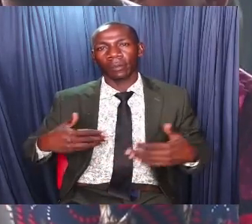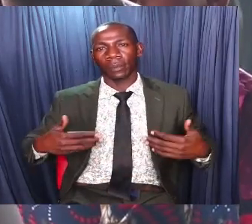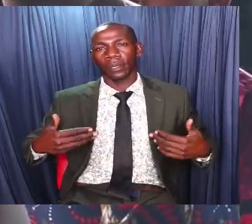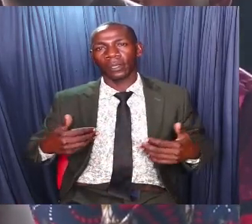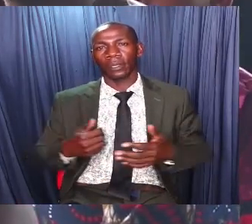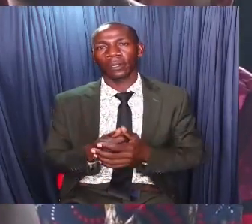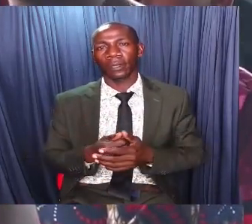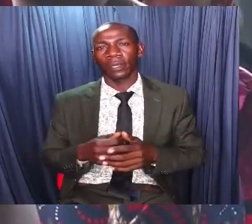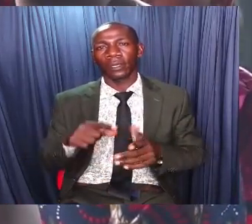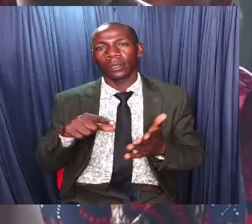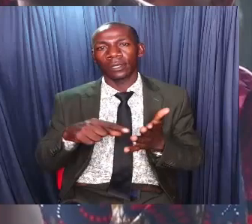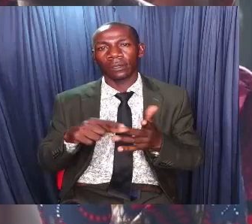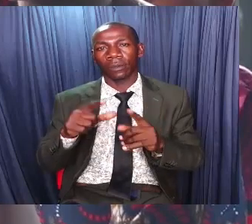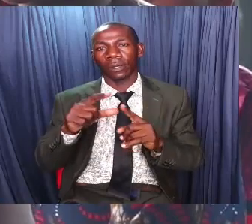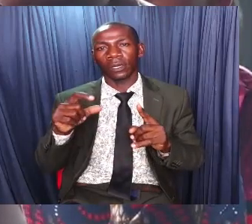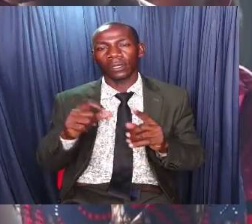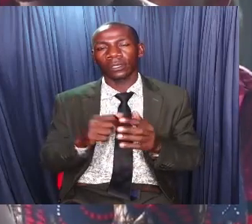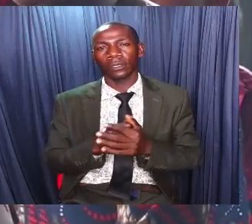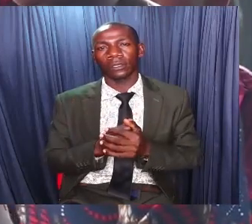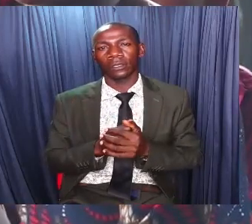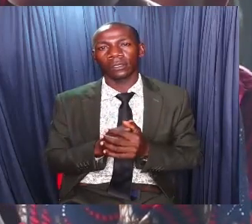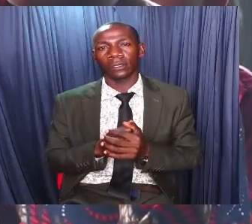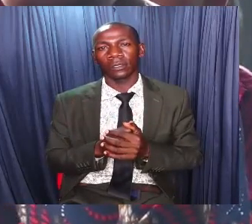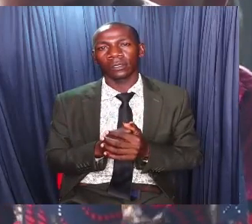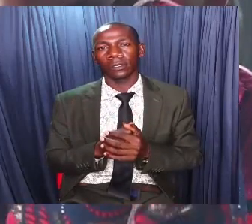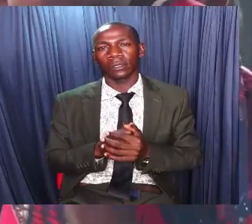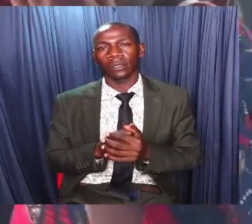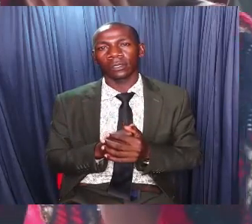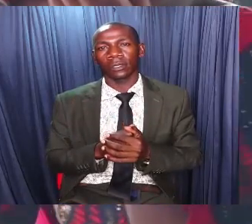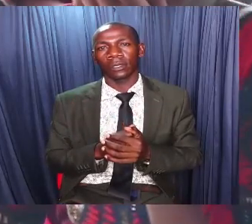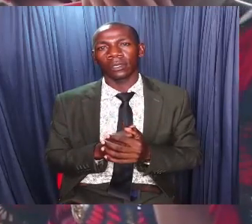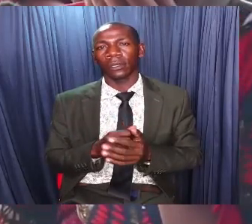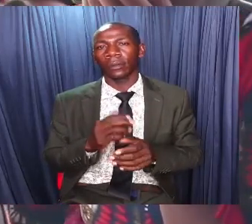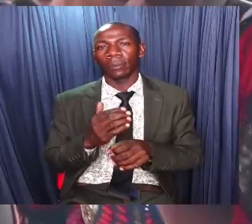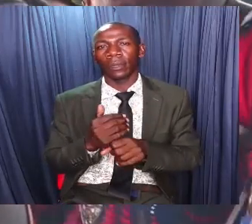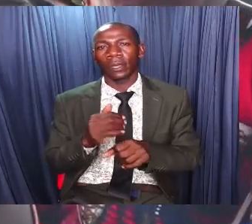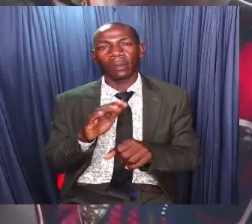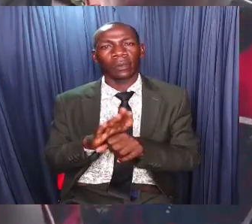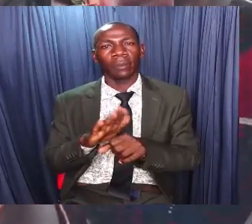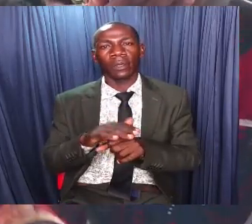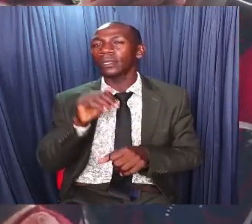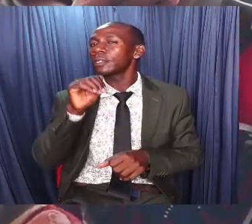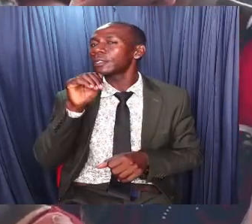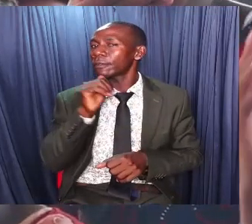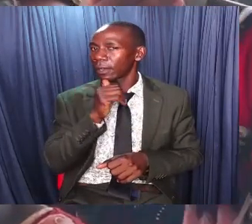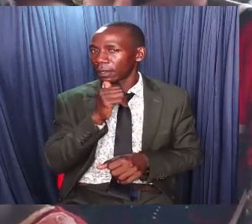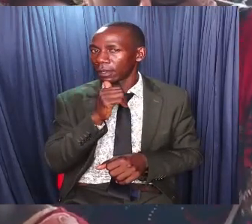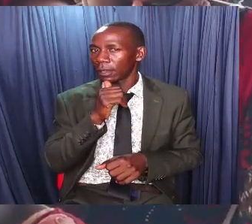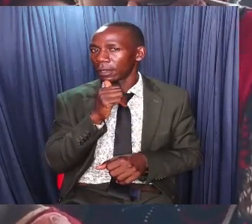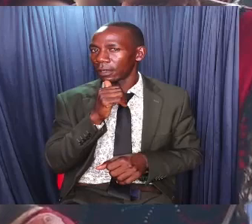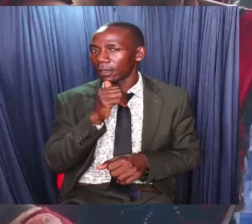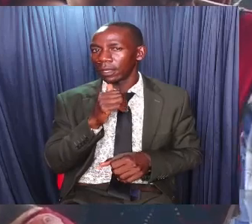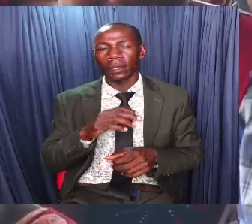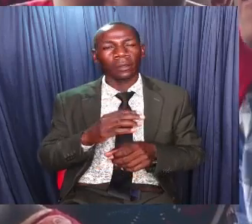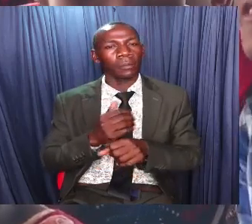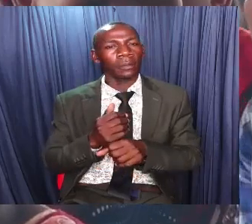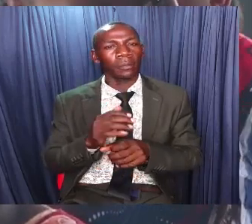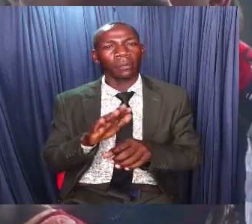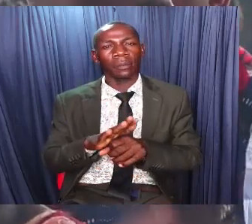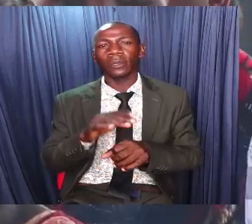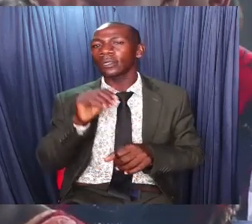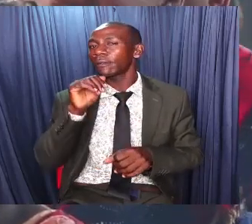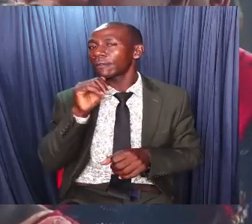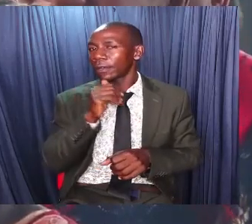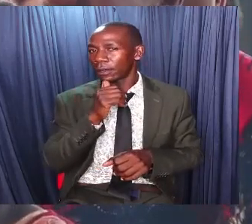them happy. Neno hili. This word. Limetesa wengi. Has made people suffer. Limesumbua wengi. Has made